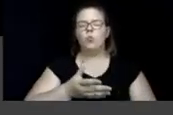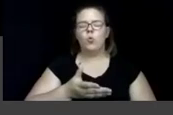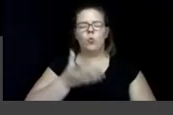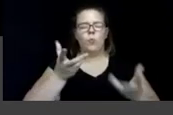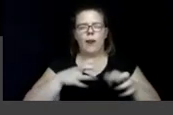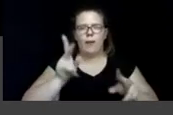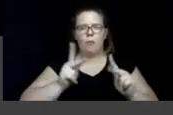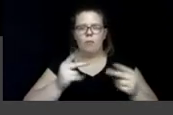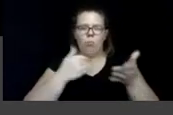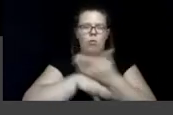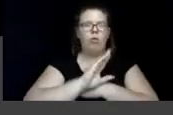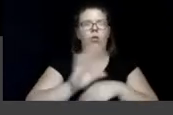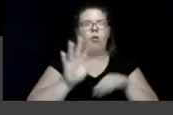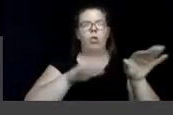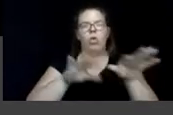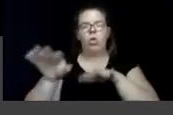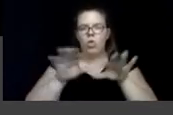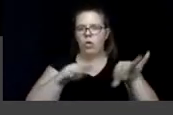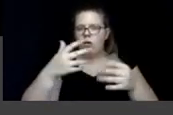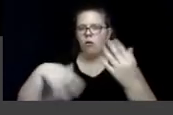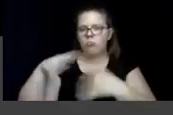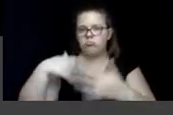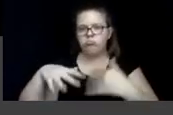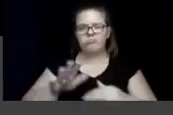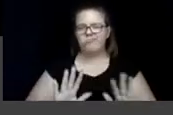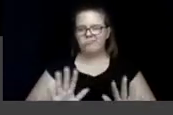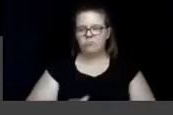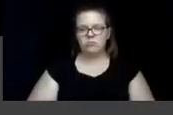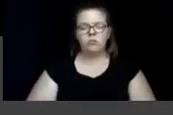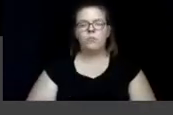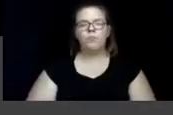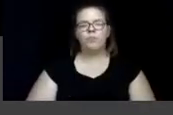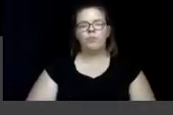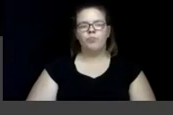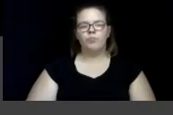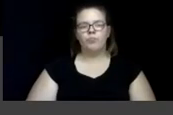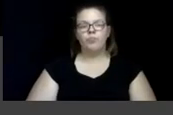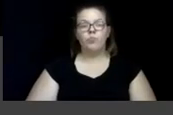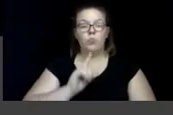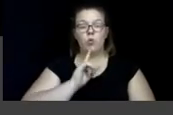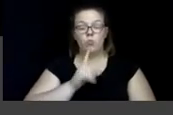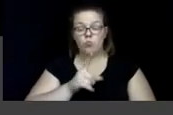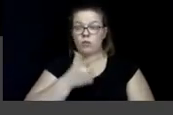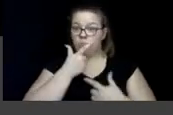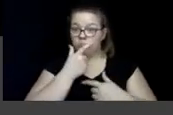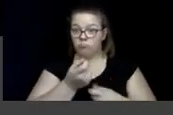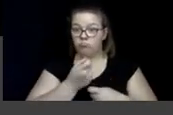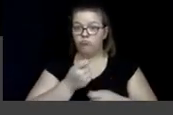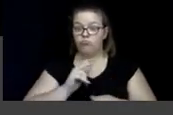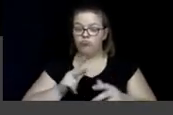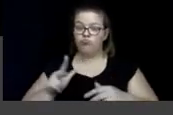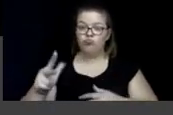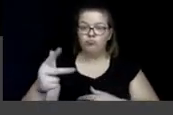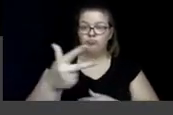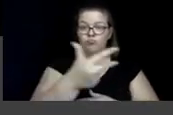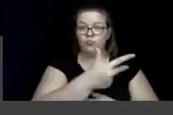in and kind of hang out. There was a real neat drive-up service. So we didn't